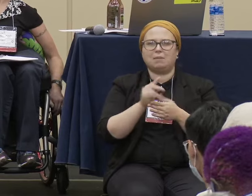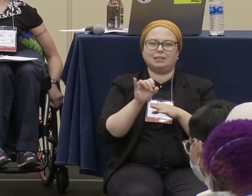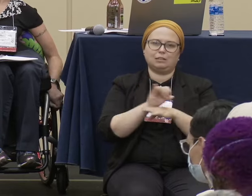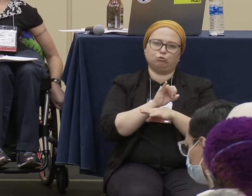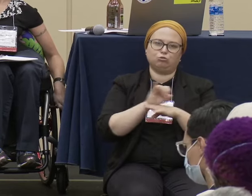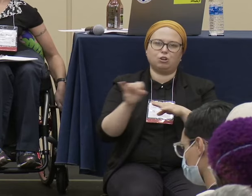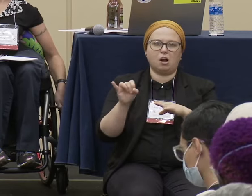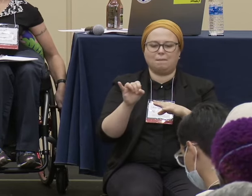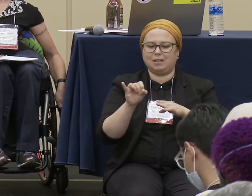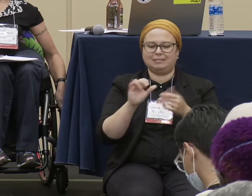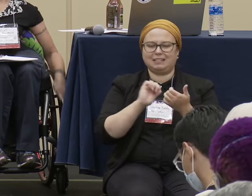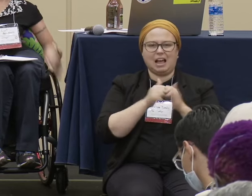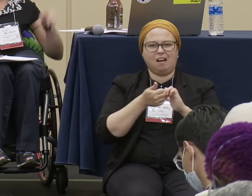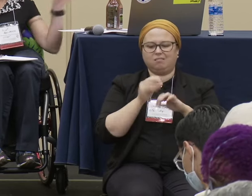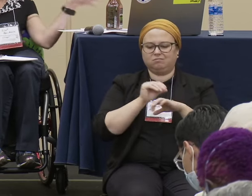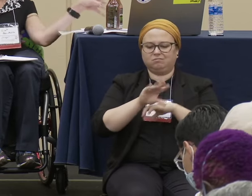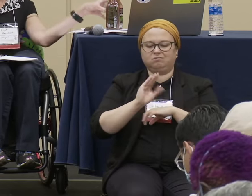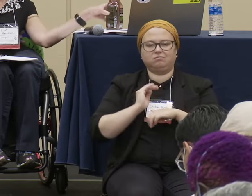to our children.